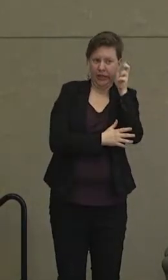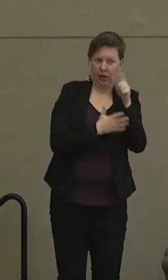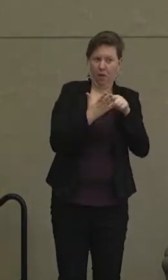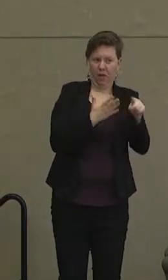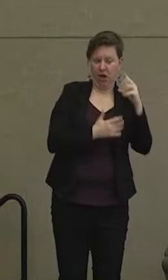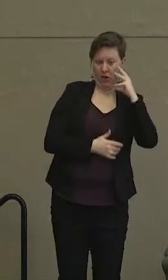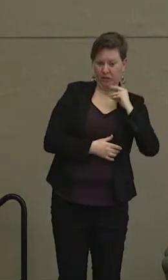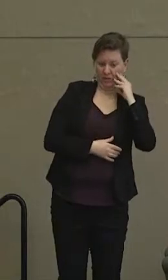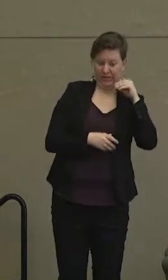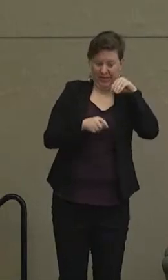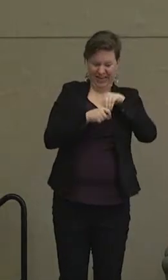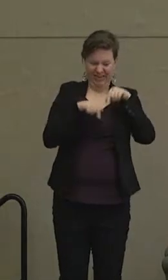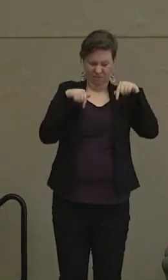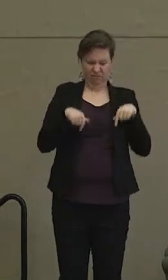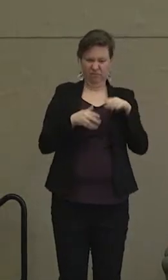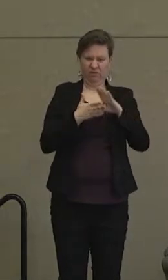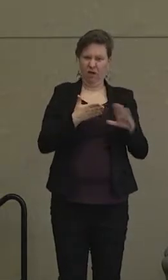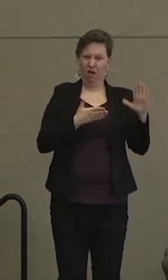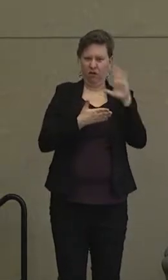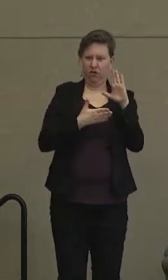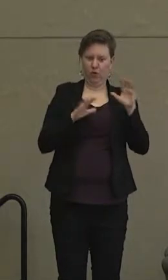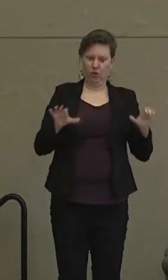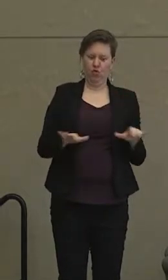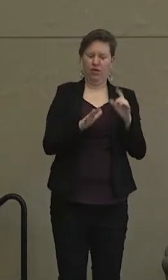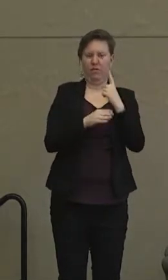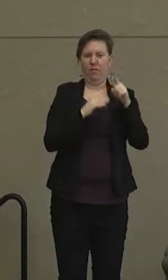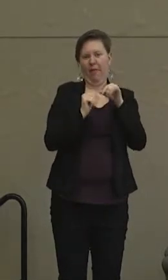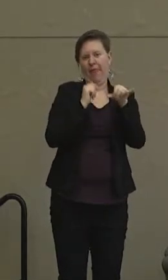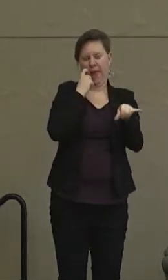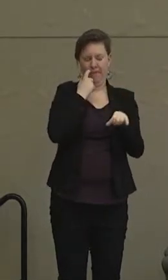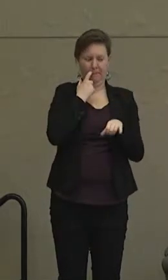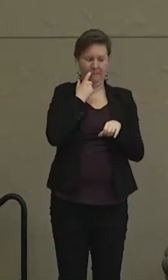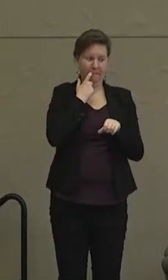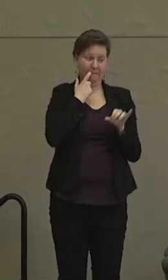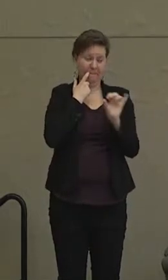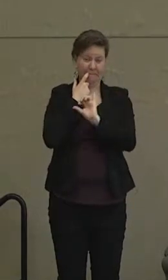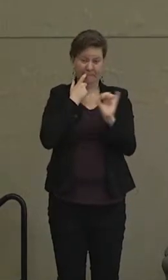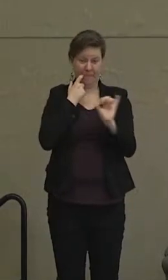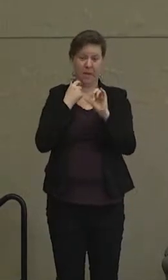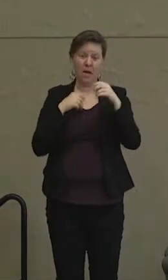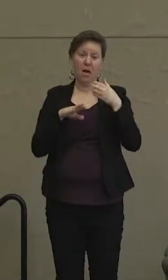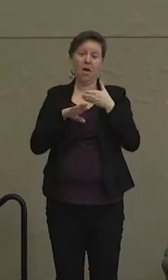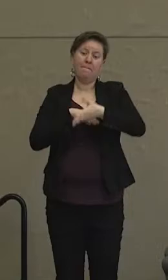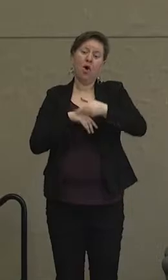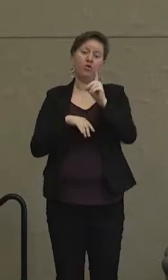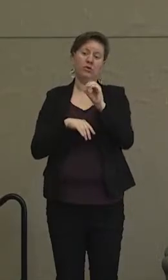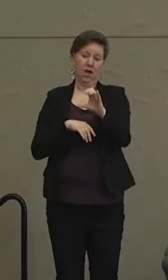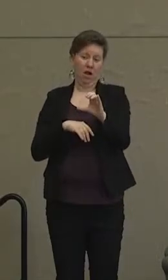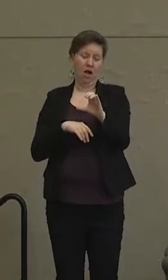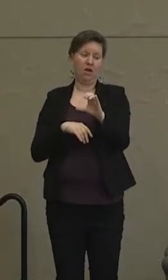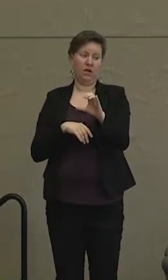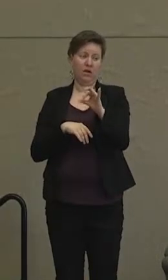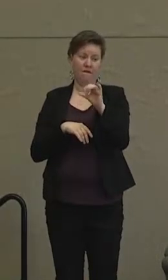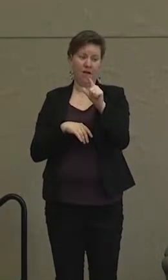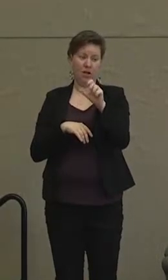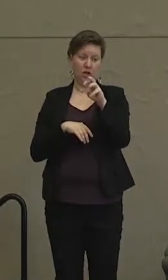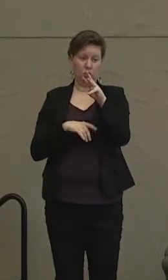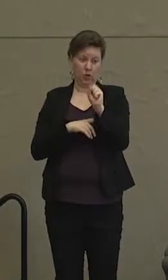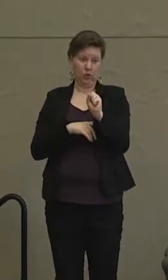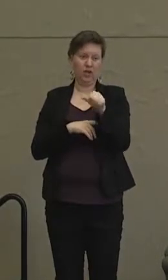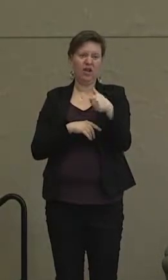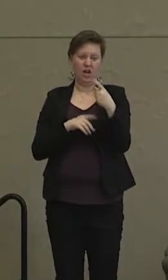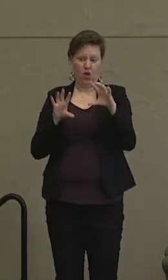experiencing in this institution and doing something about it. Similarly, postdoctoral fellows are another what I think about